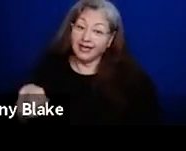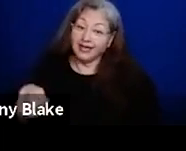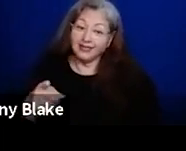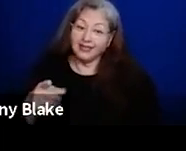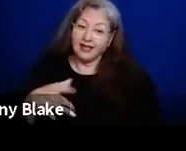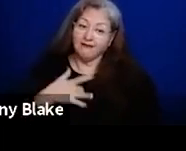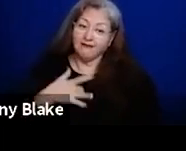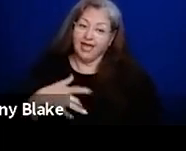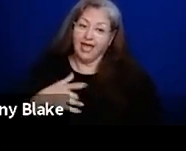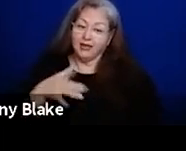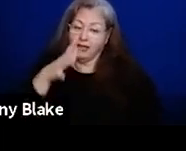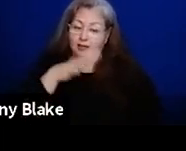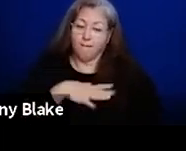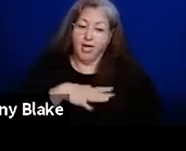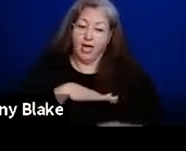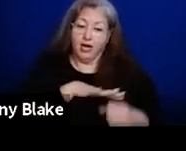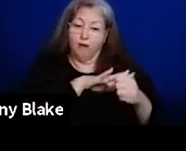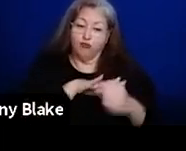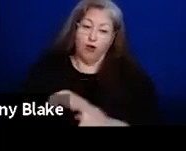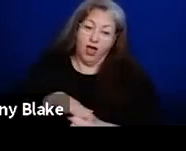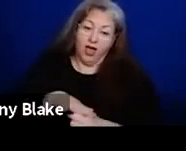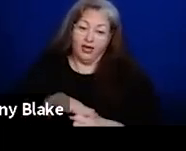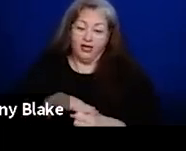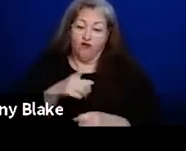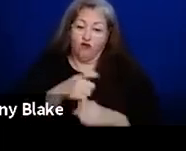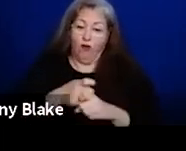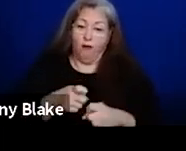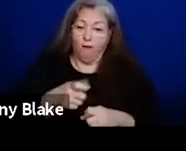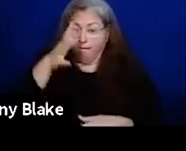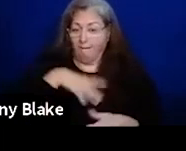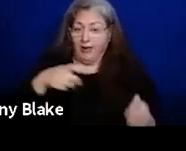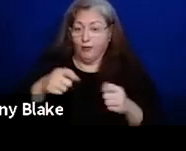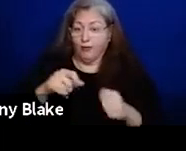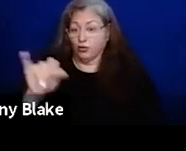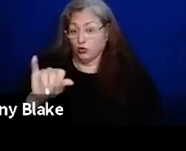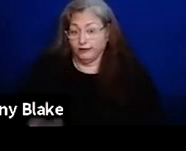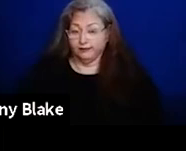that men are oppressed by patriarchy too.